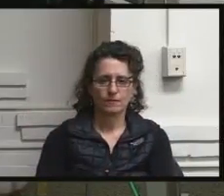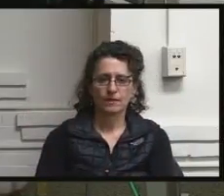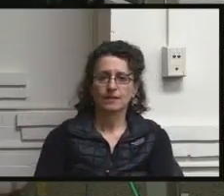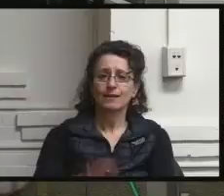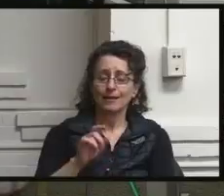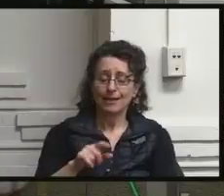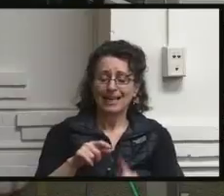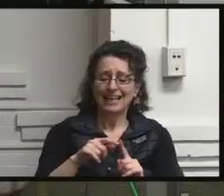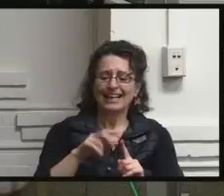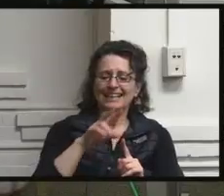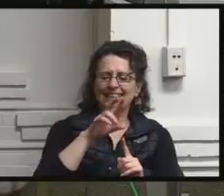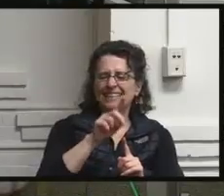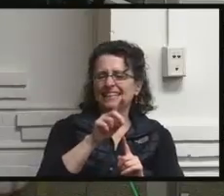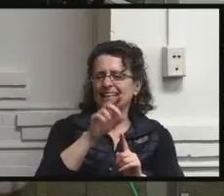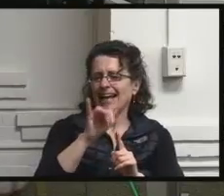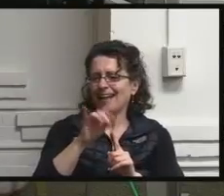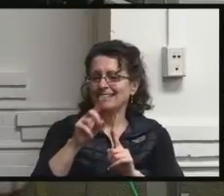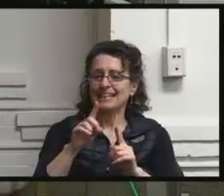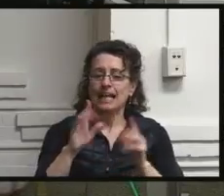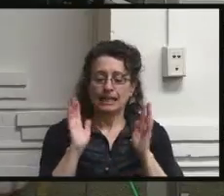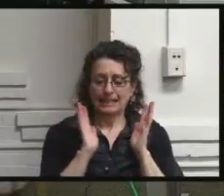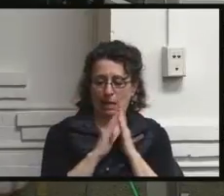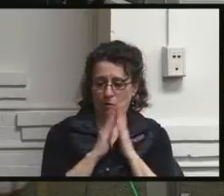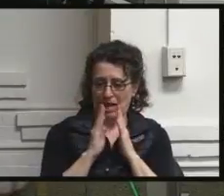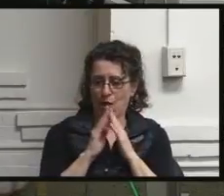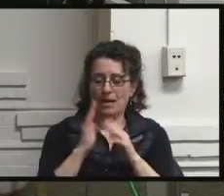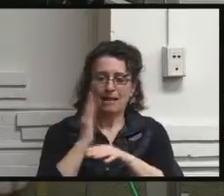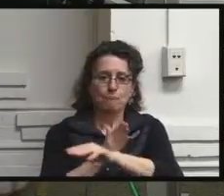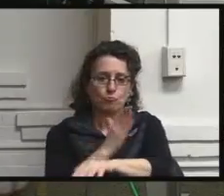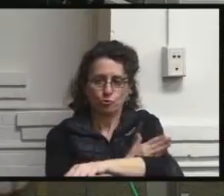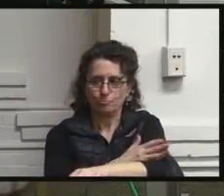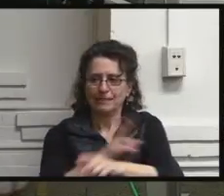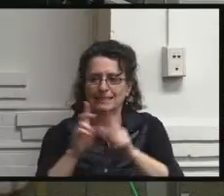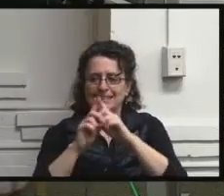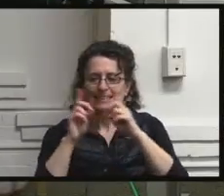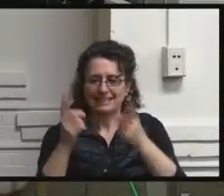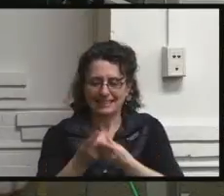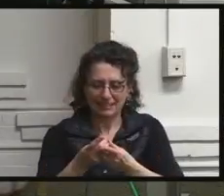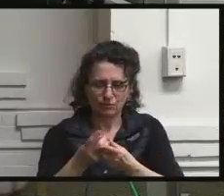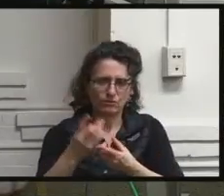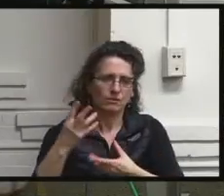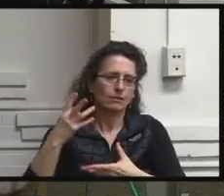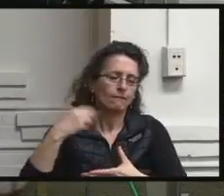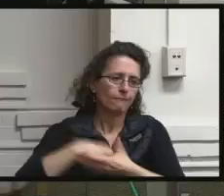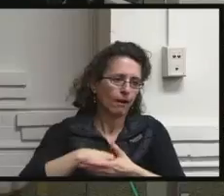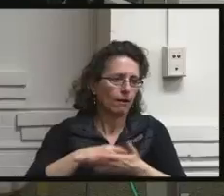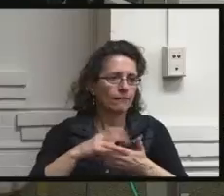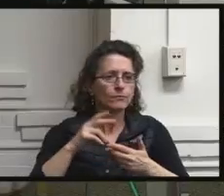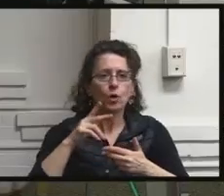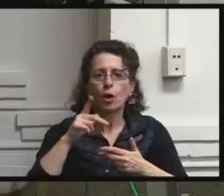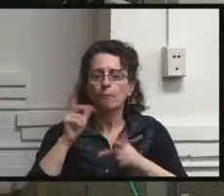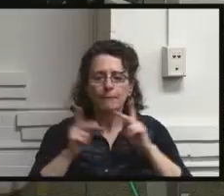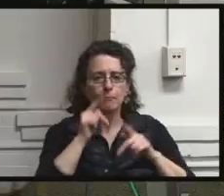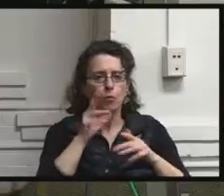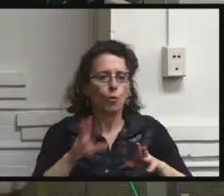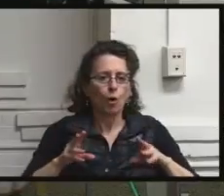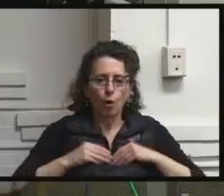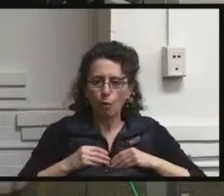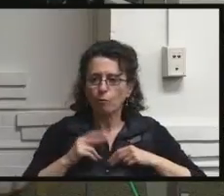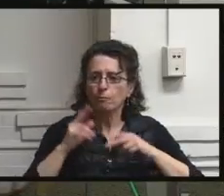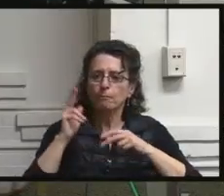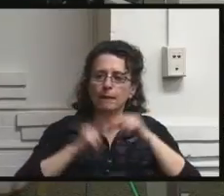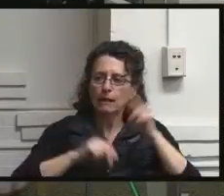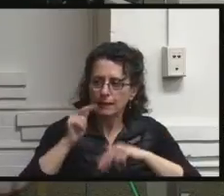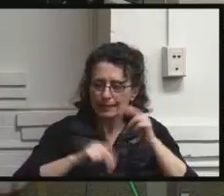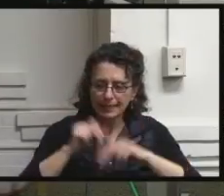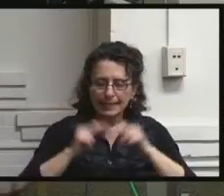improvement district alone, so that the building members or building owner of the downtown area that's